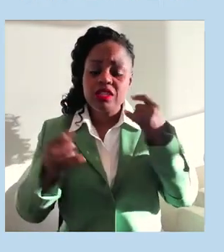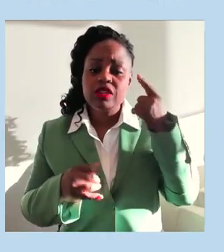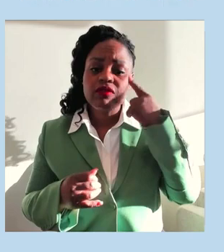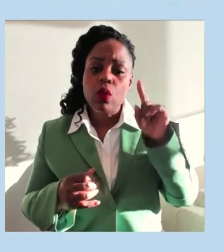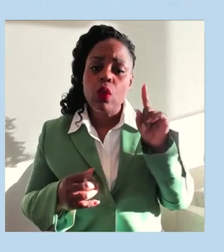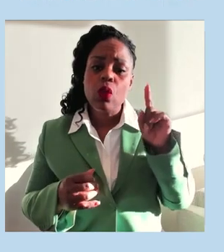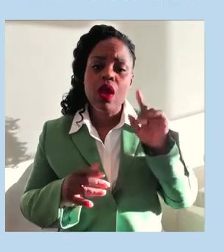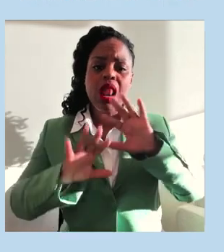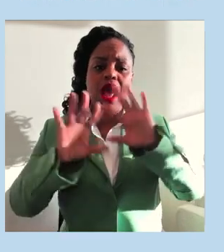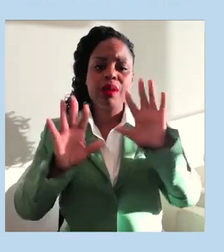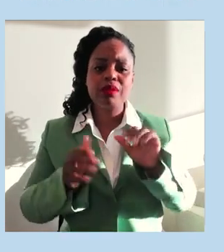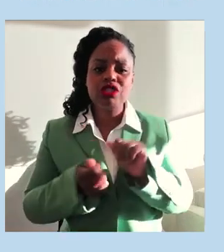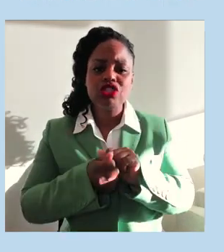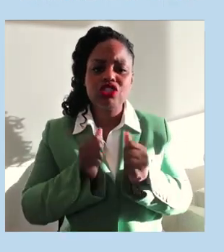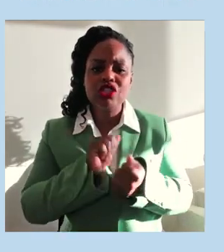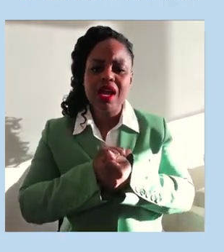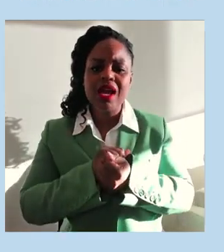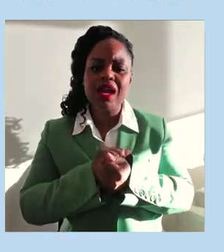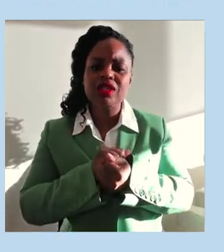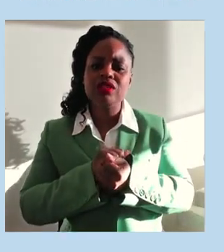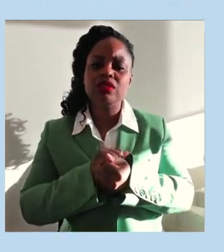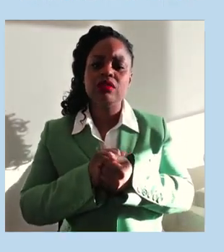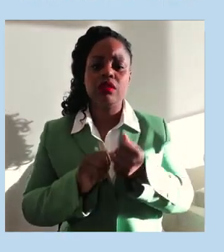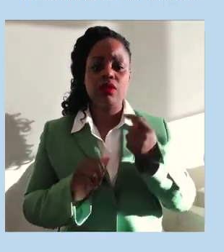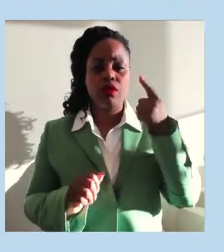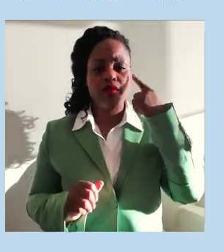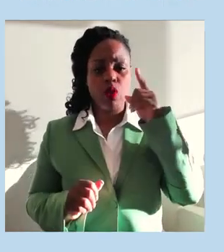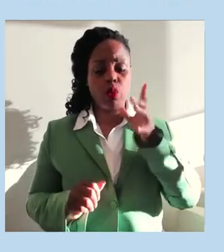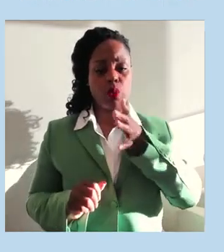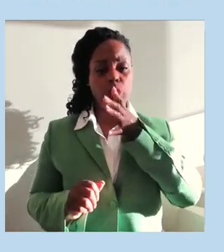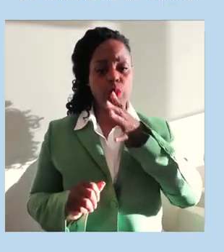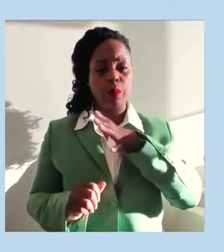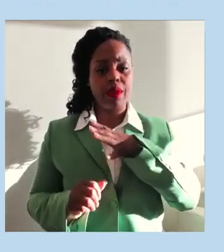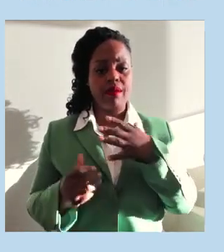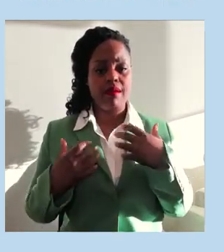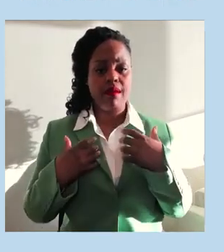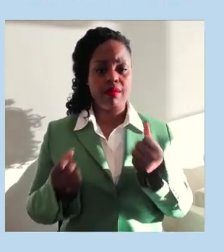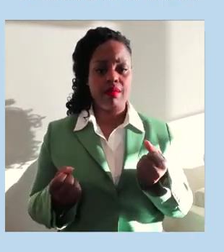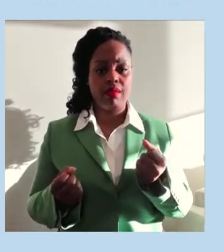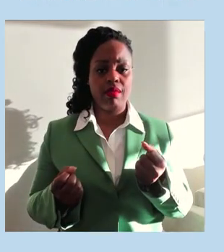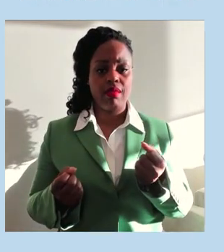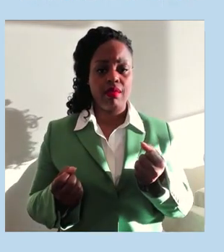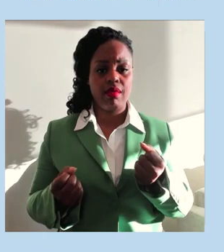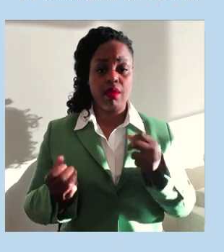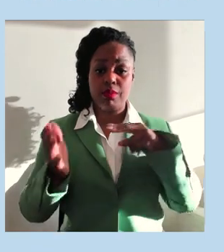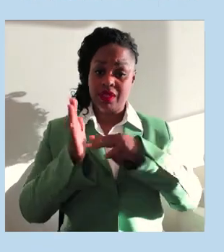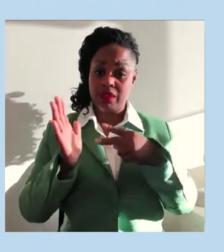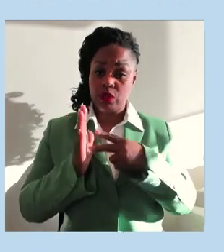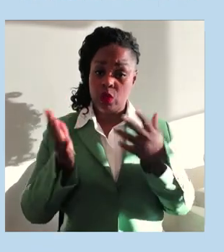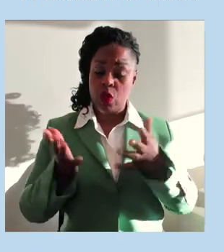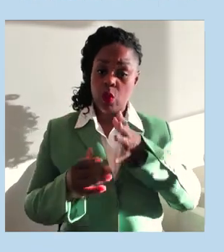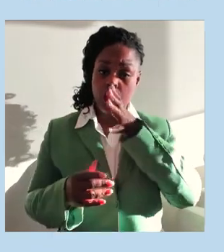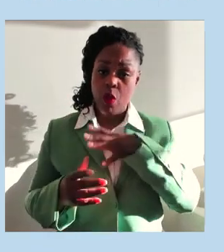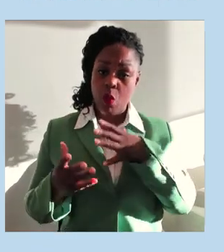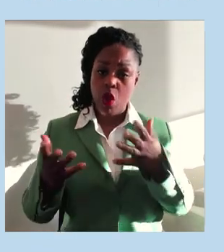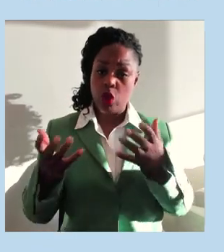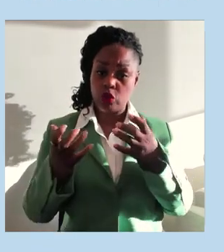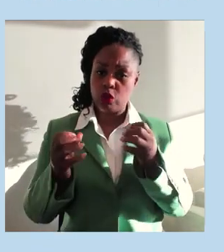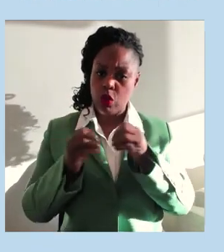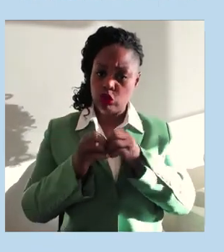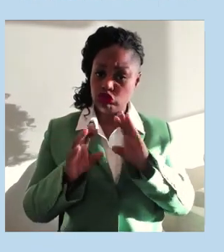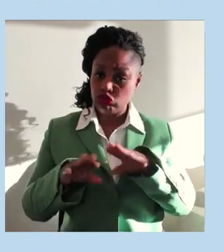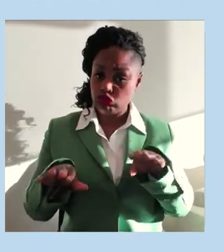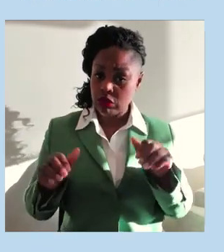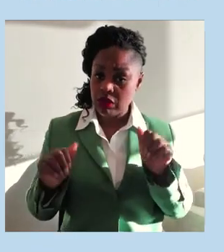choose if and when they want to begin or expand their family. And yet, despite the good